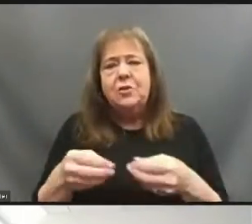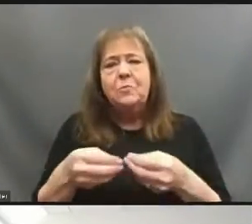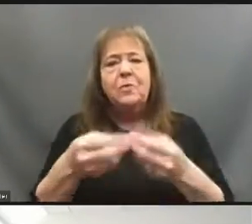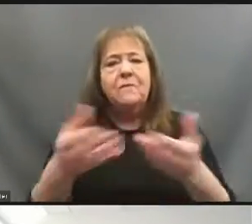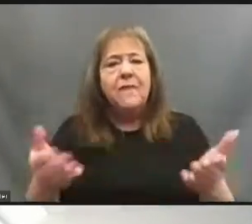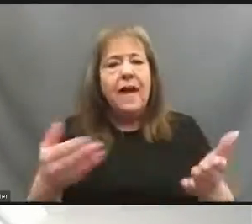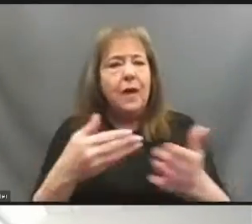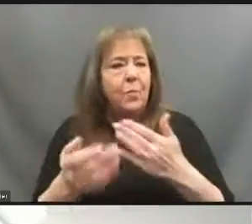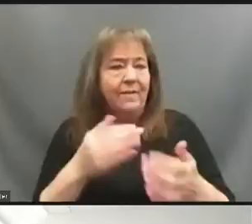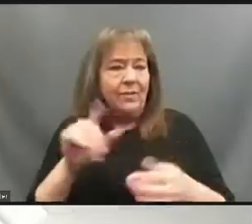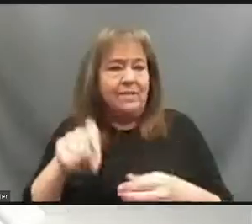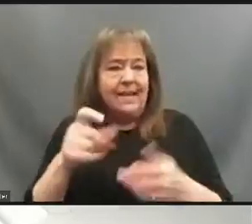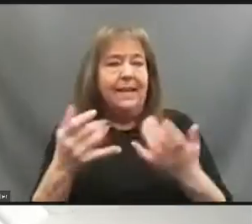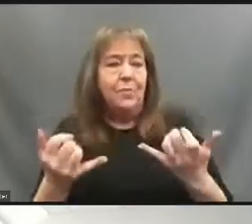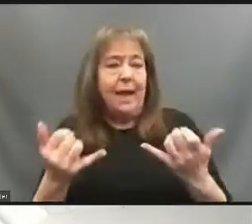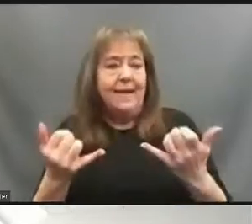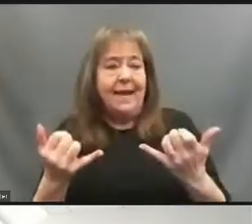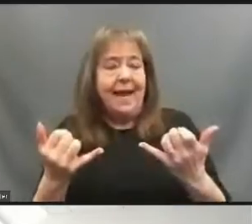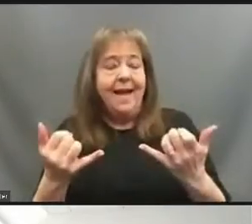so if